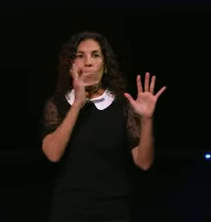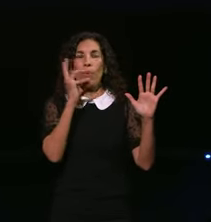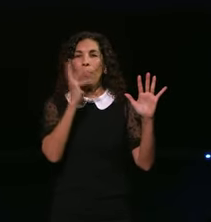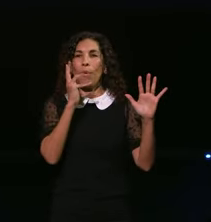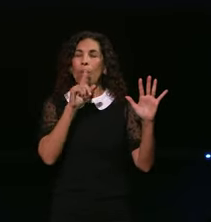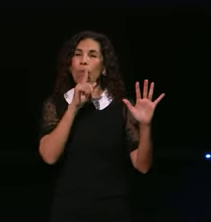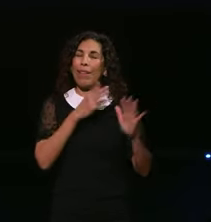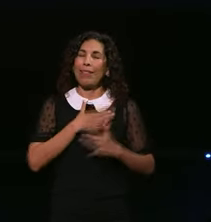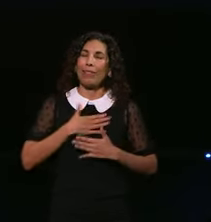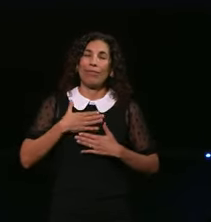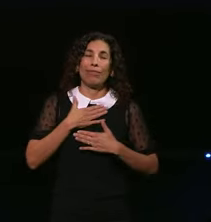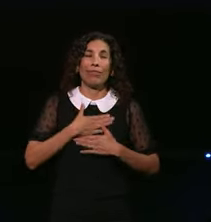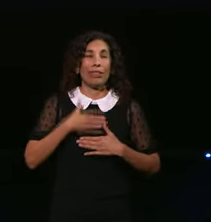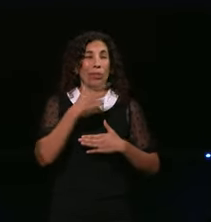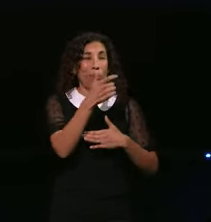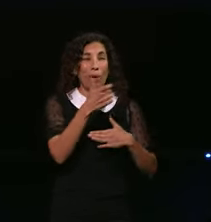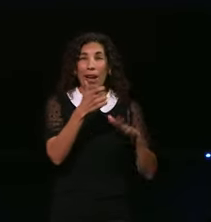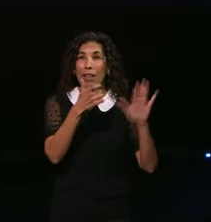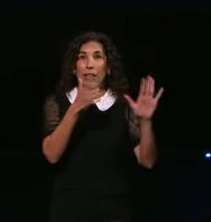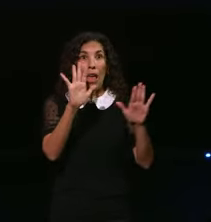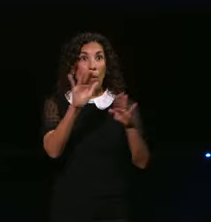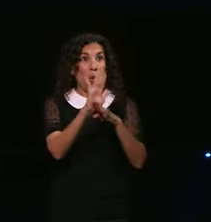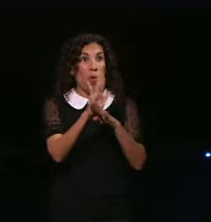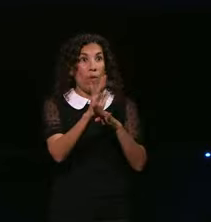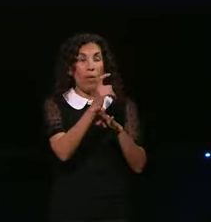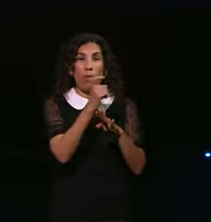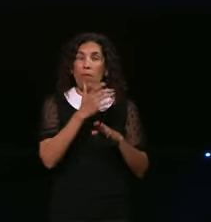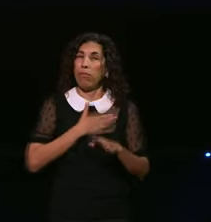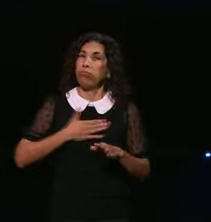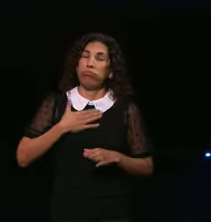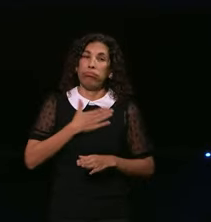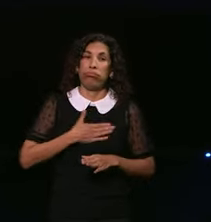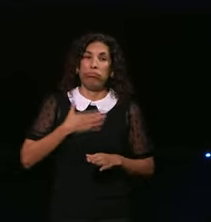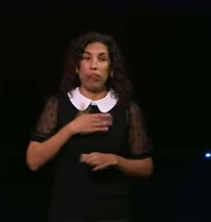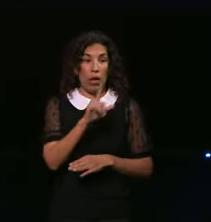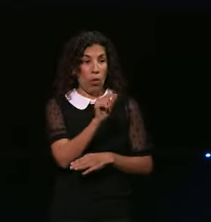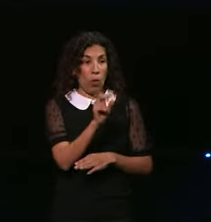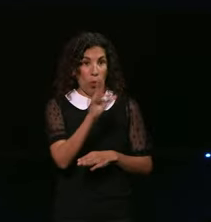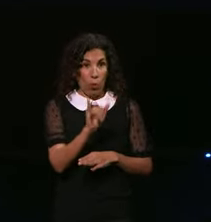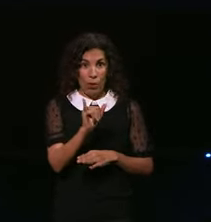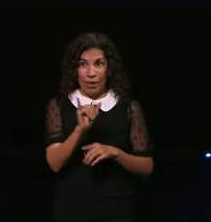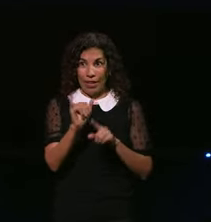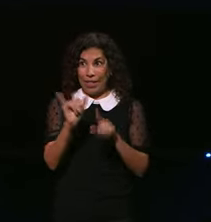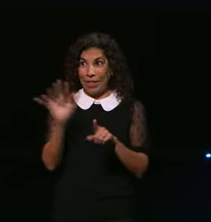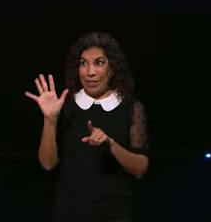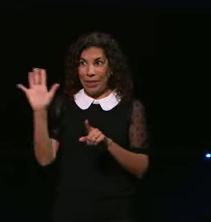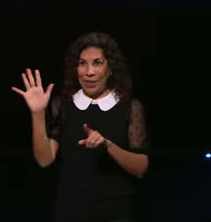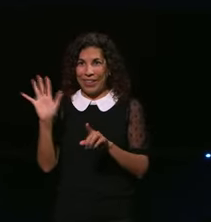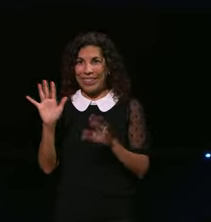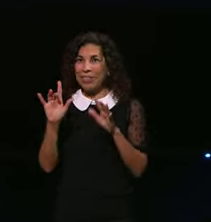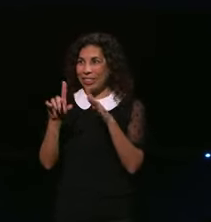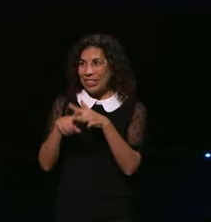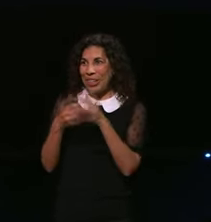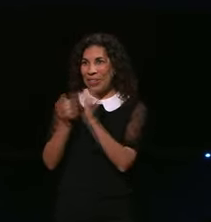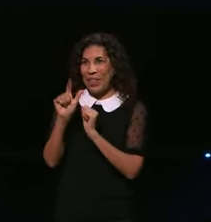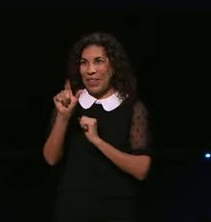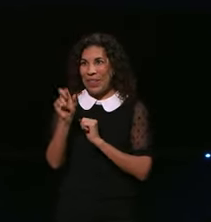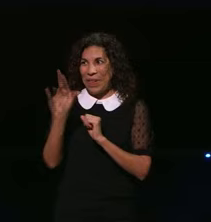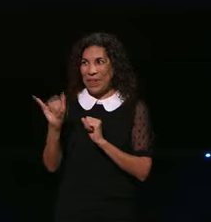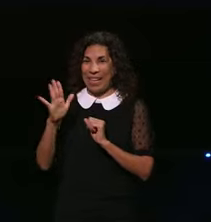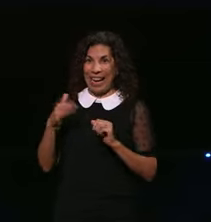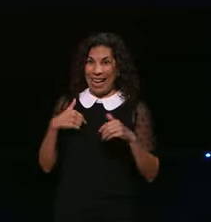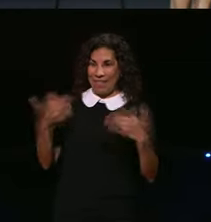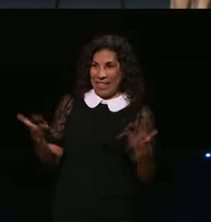It was really a pleasure to watch that movie. So Lori, since I'm here and you're here, I'm gonna start with you.